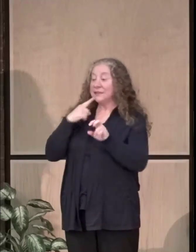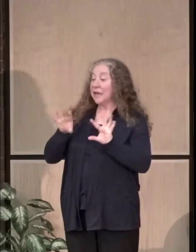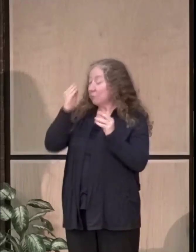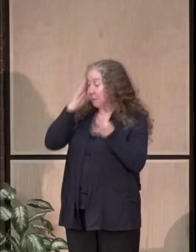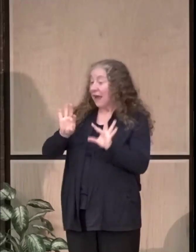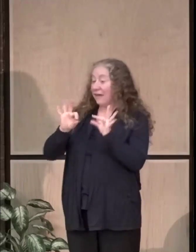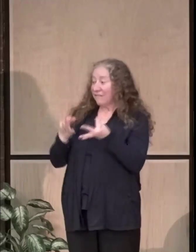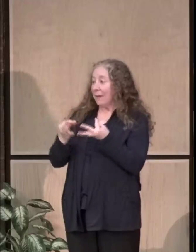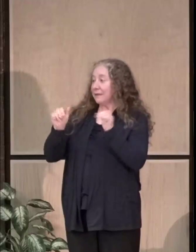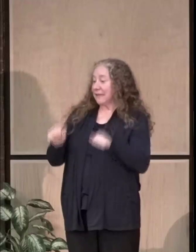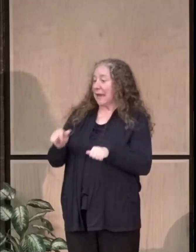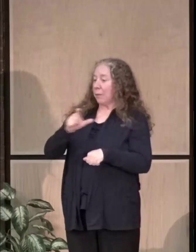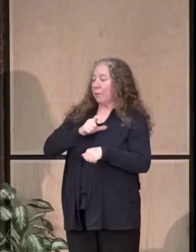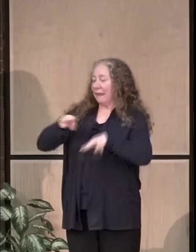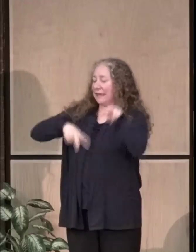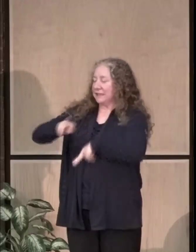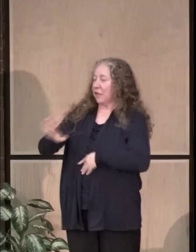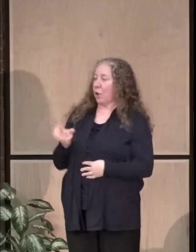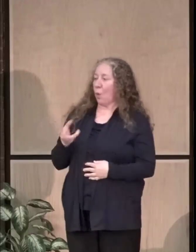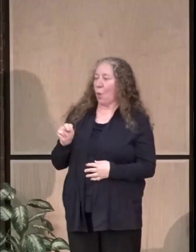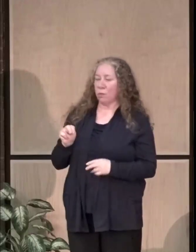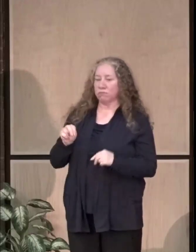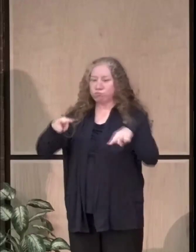can't police their own, right?